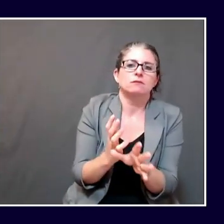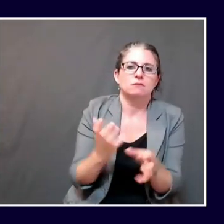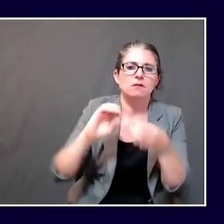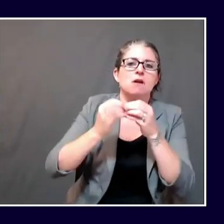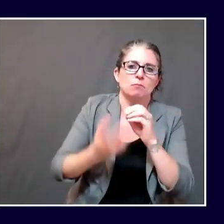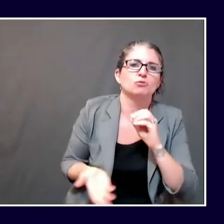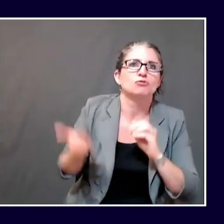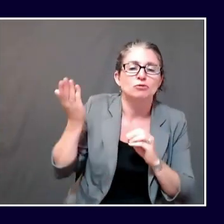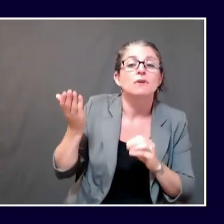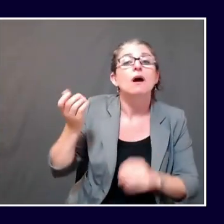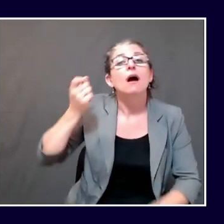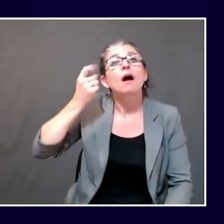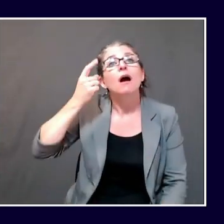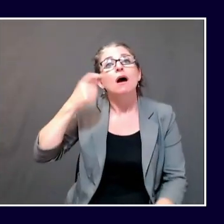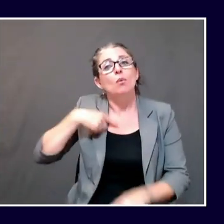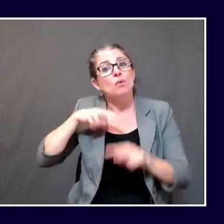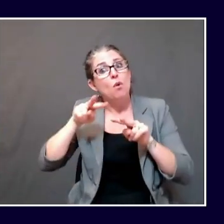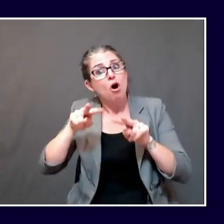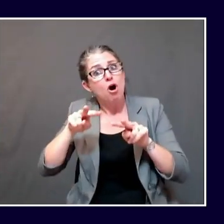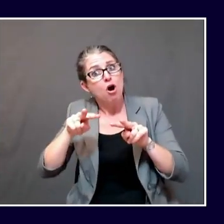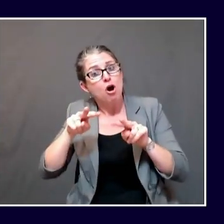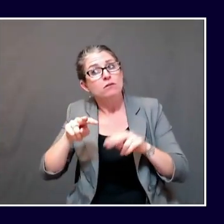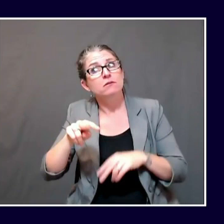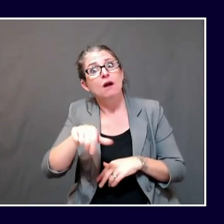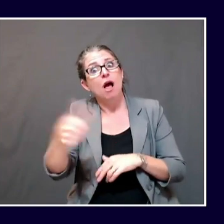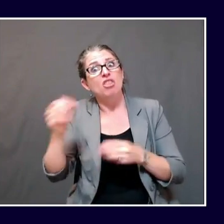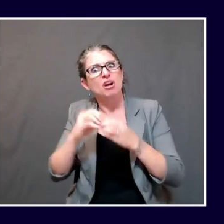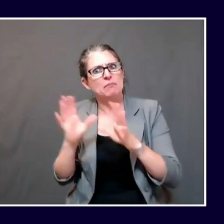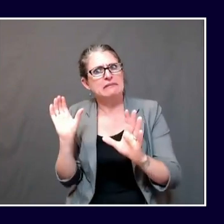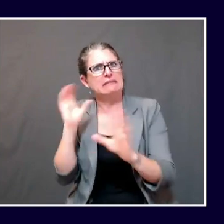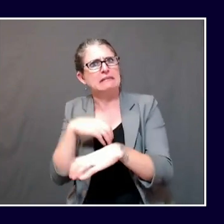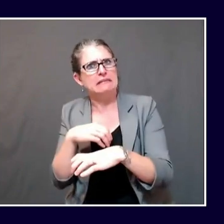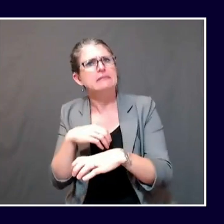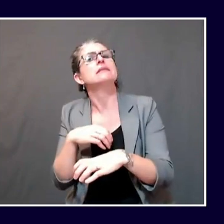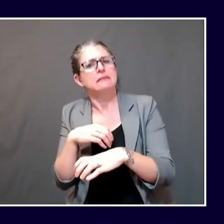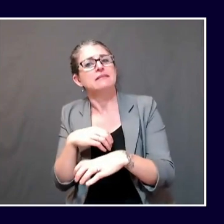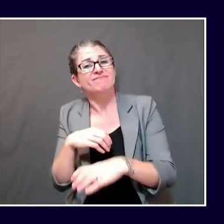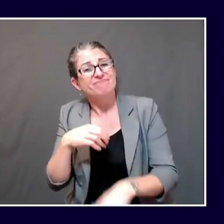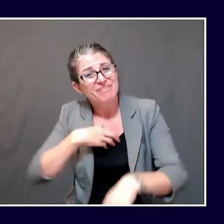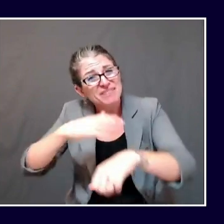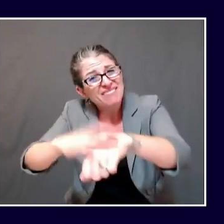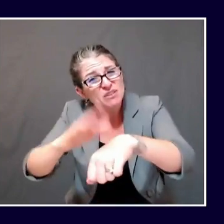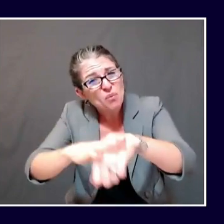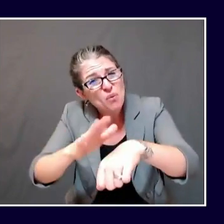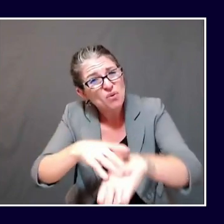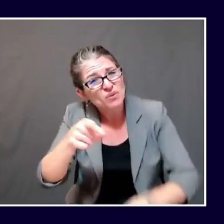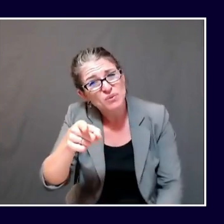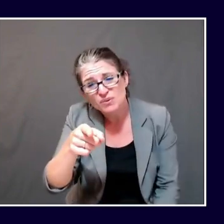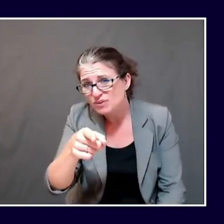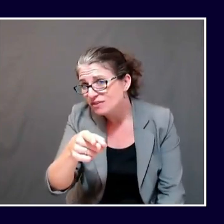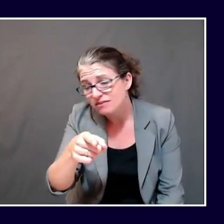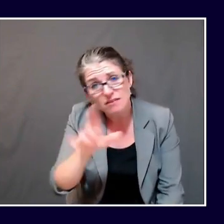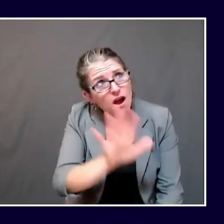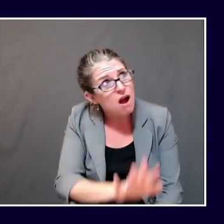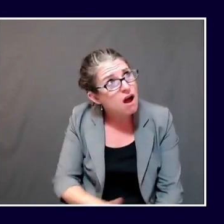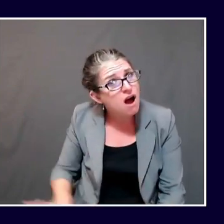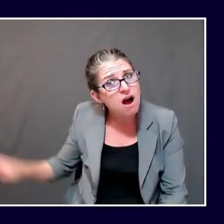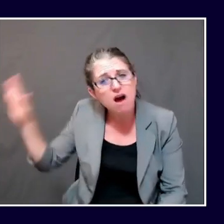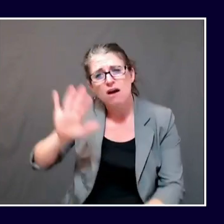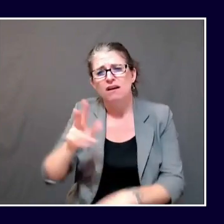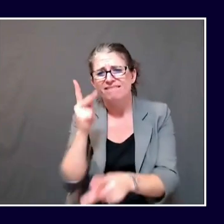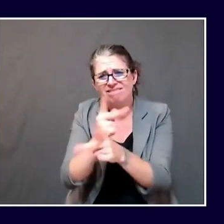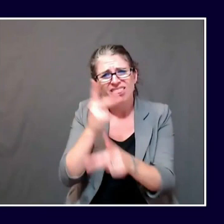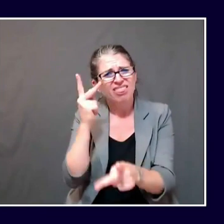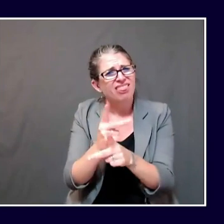state and that each and every one of us is potentially vulnerable to it. I'd like to turn now to provide